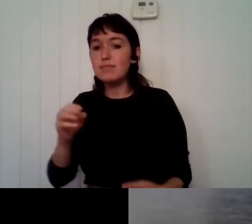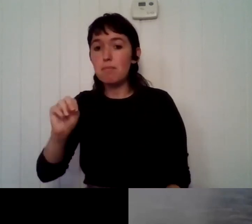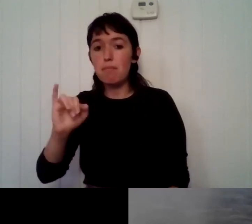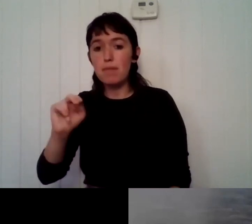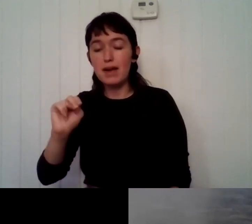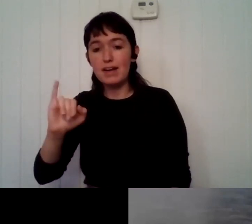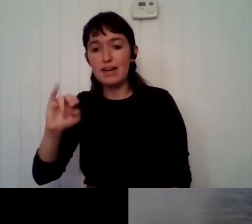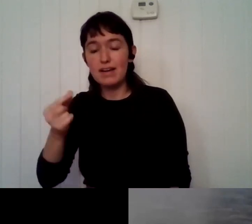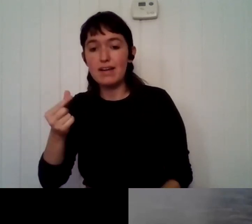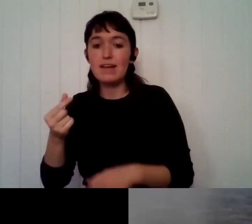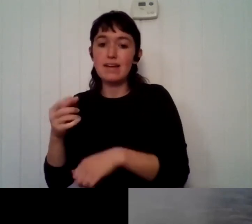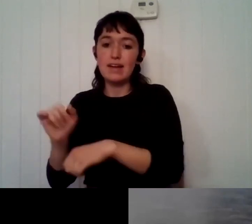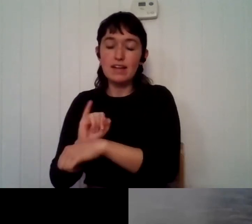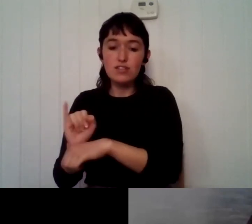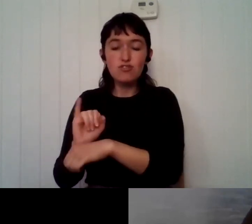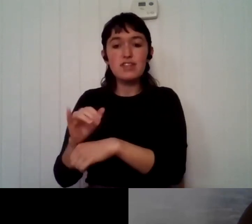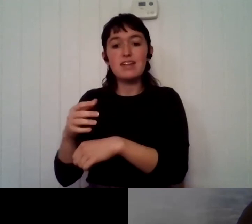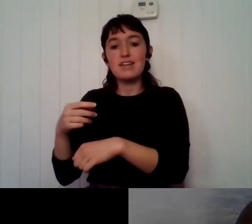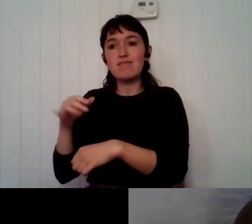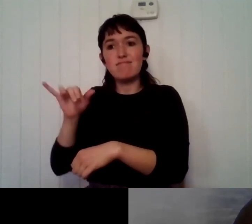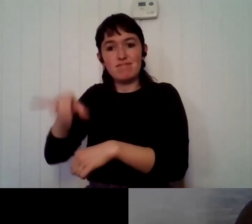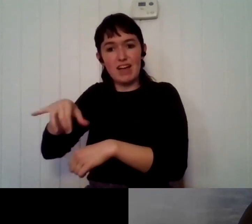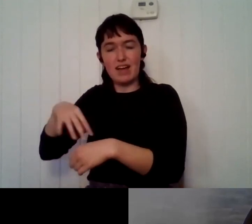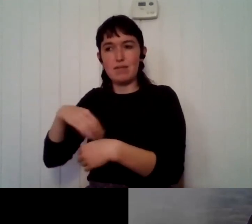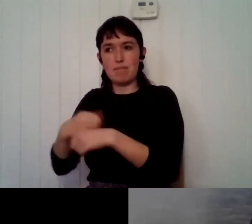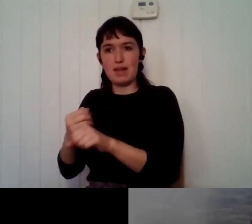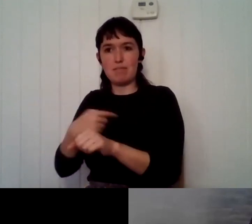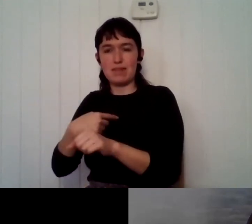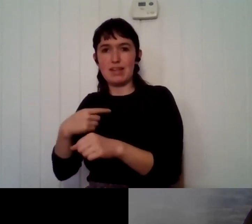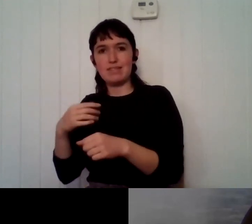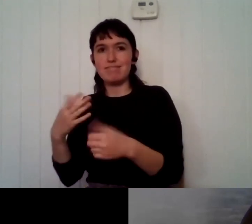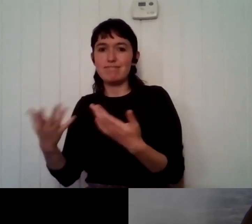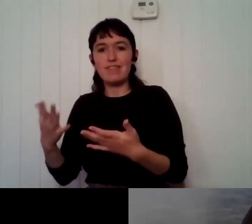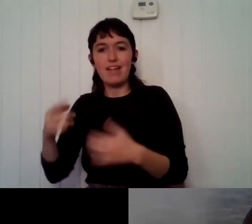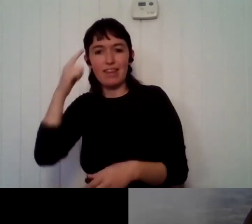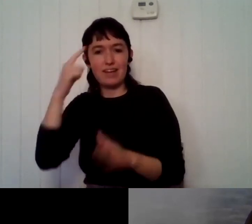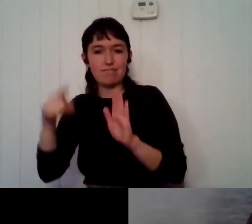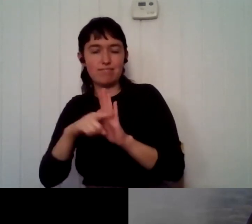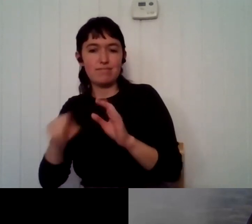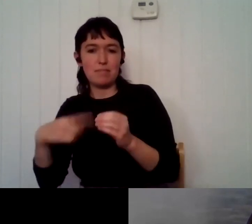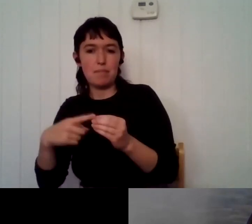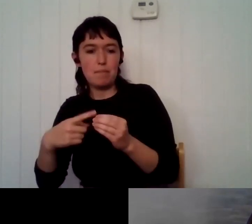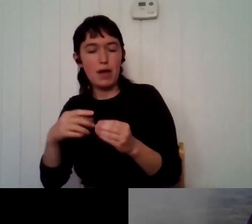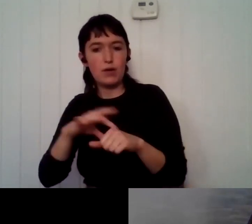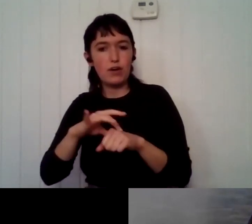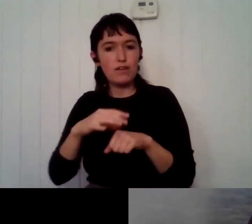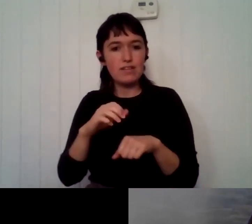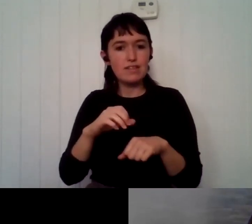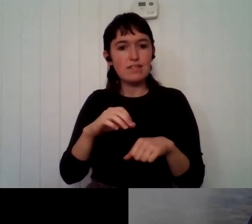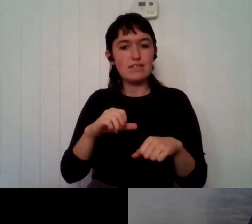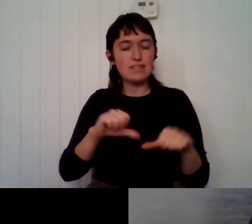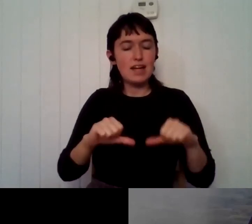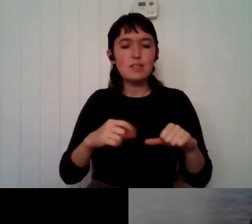know even that they are cool, basically. Right. Sounds good. All right, thank you again. Everybody, next week